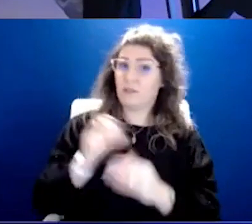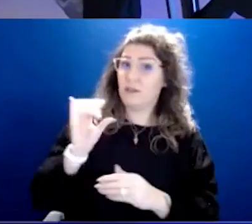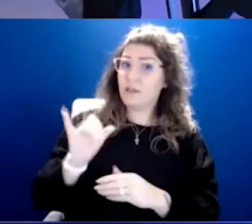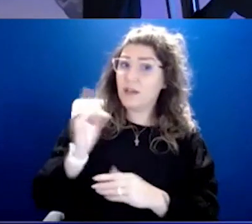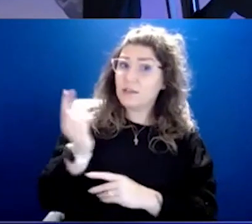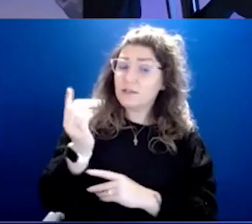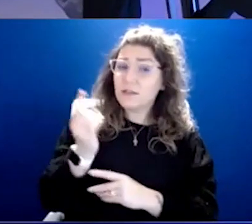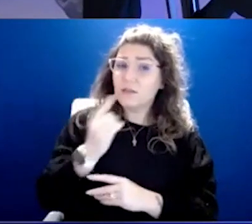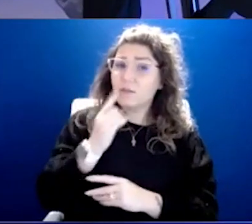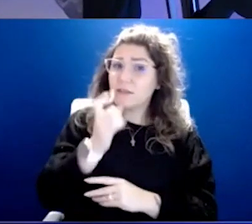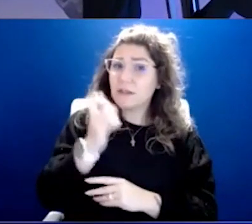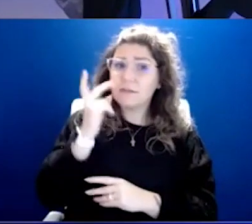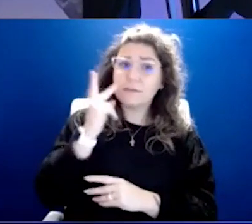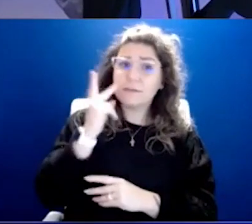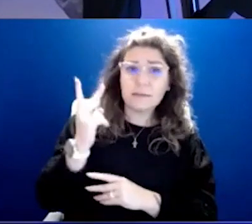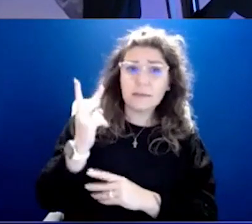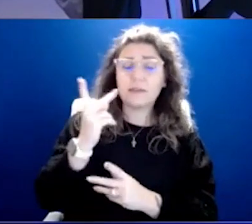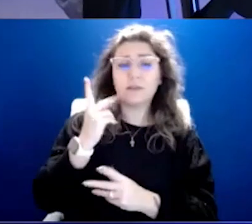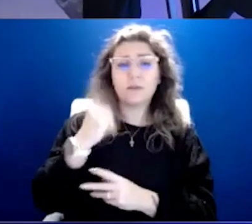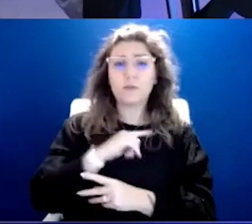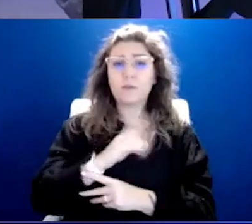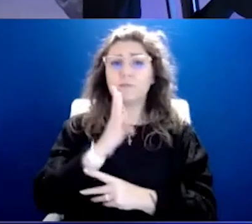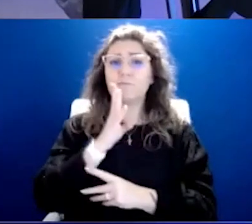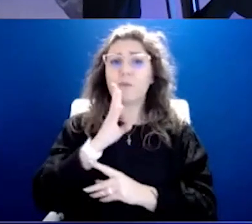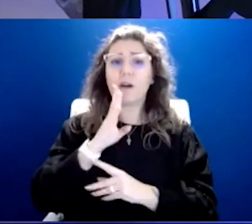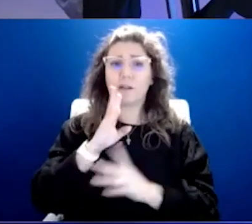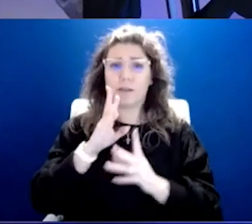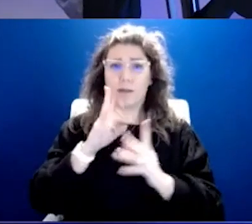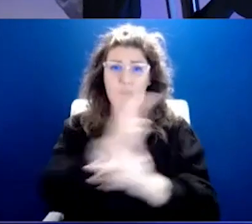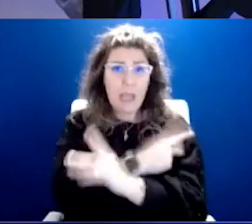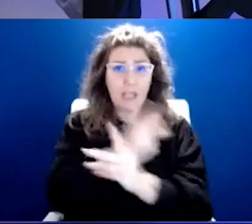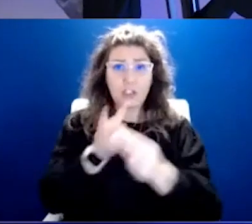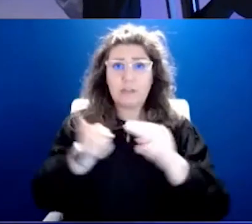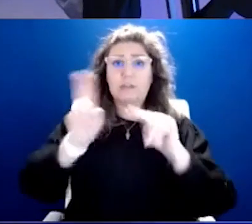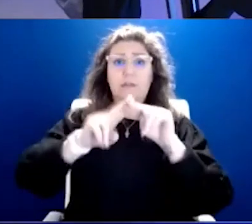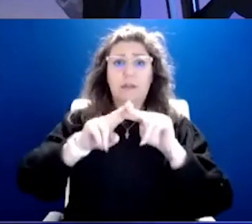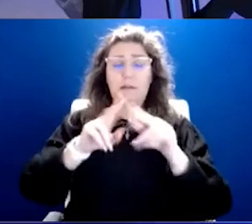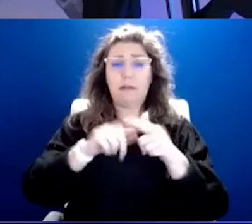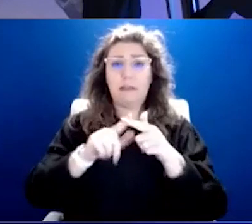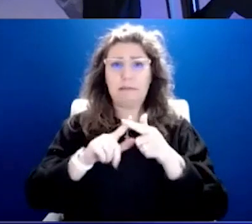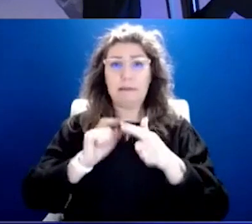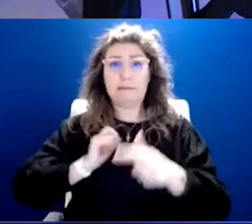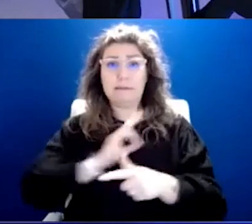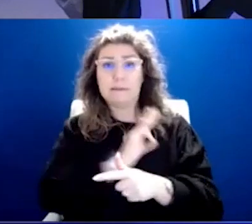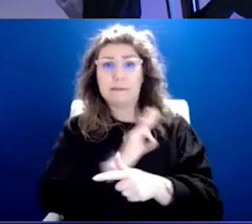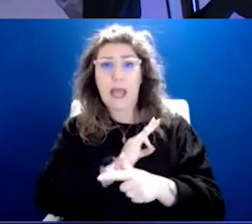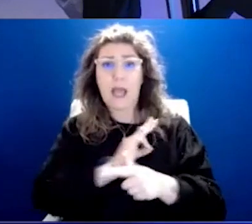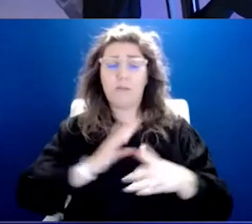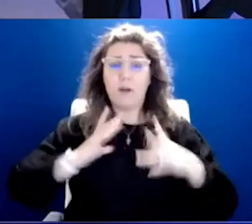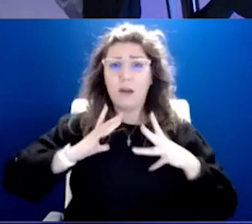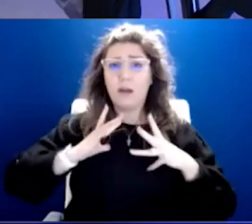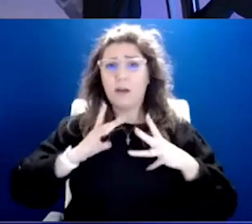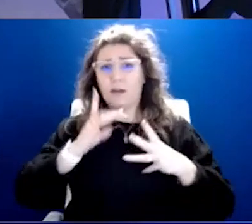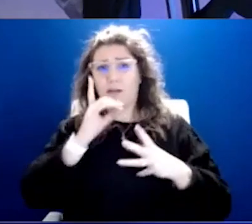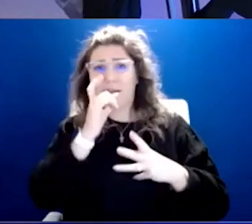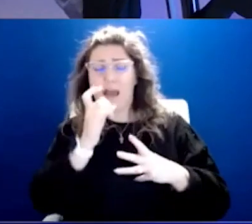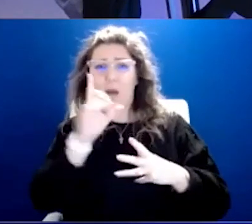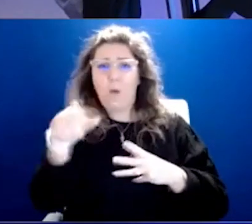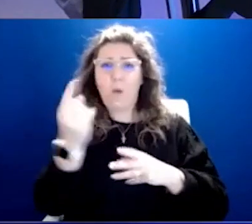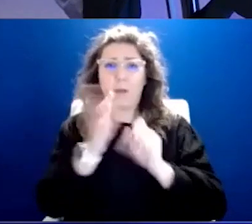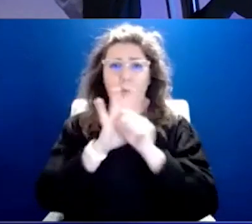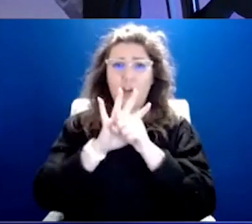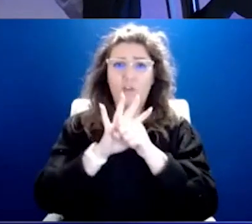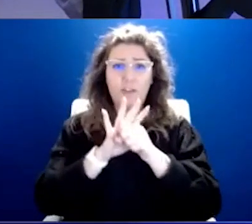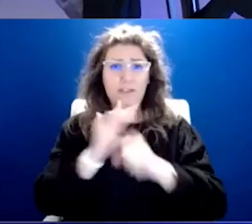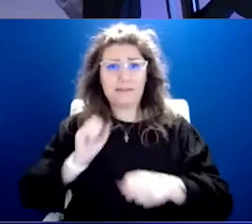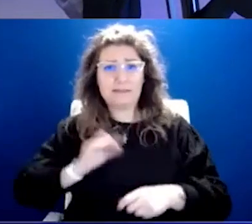we have seen. You know, we talked about this influx of patients, but now you add the staffing issue. And again, these aren't just staff that are out because they have COVID. I mean, these are staff that have